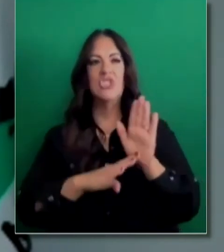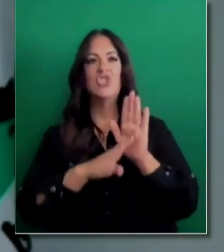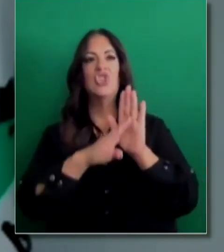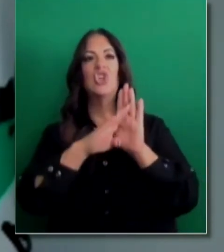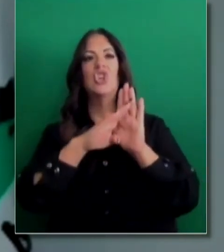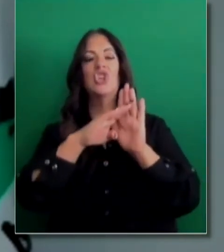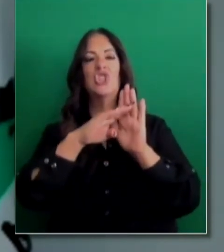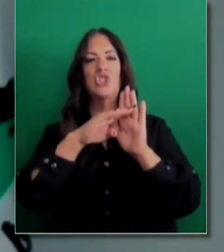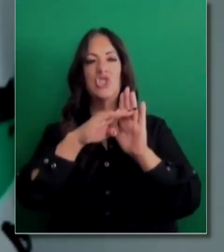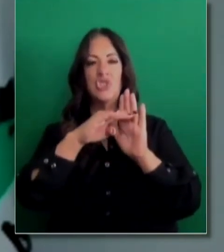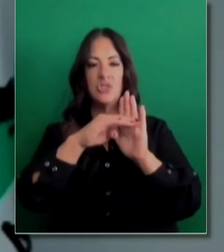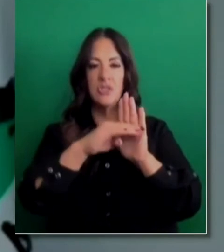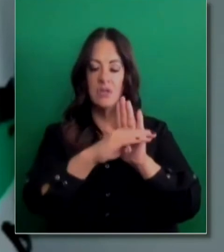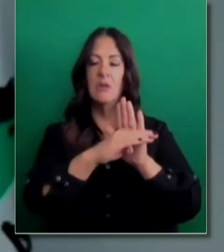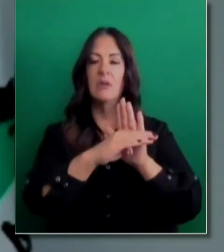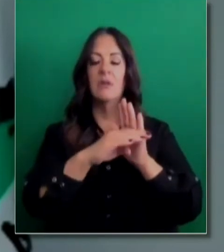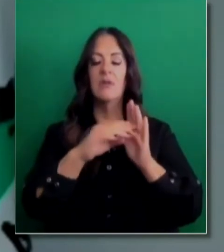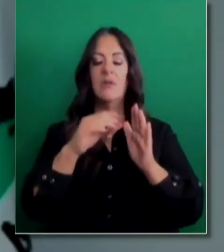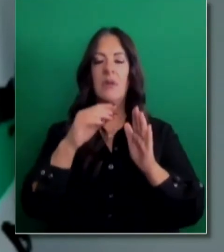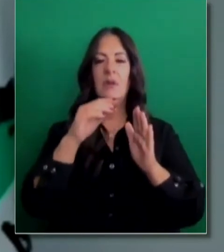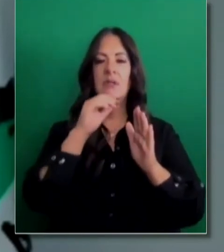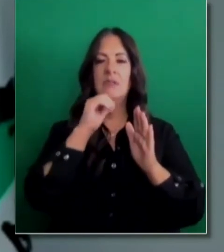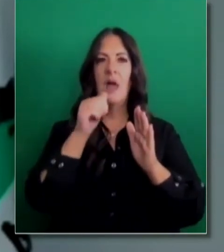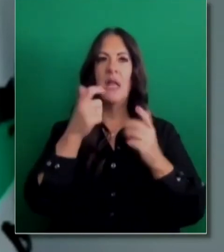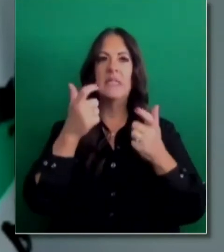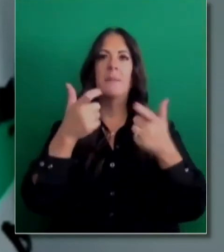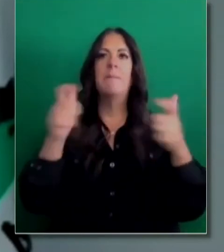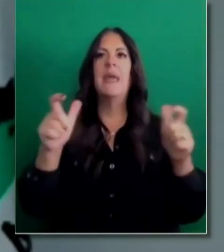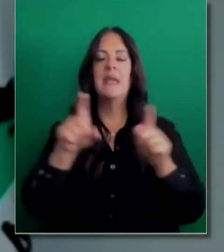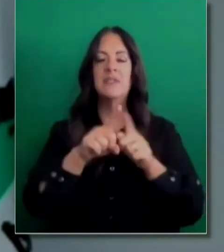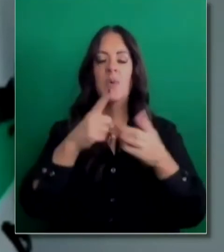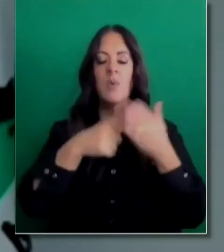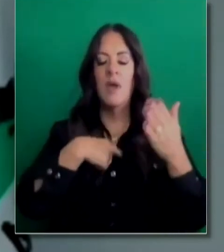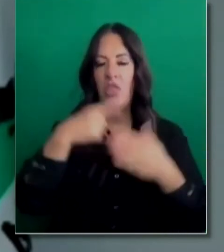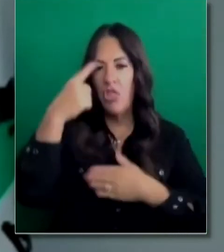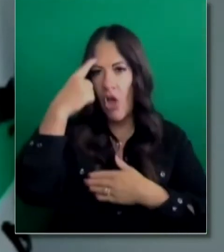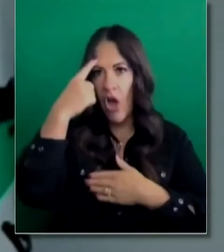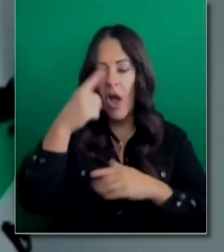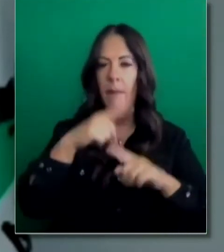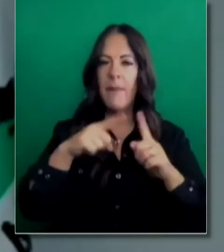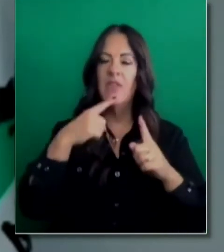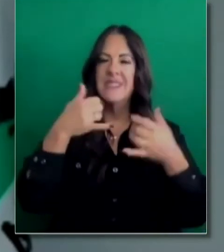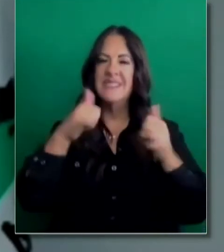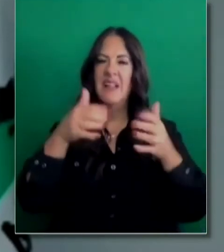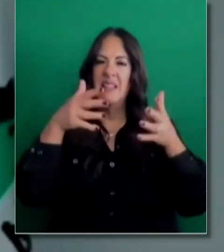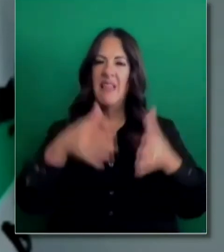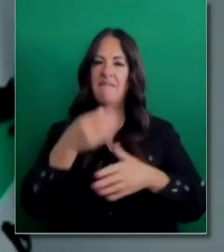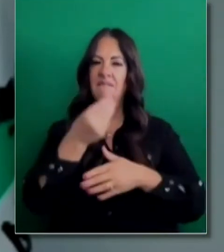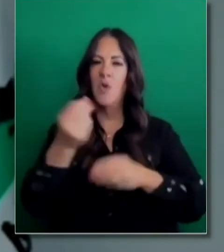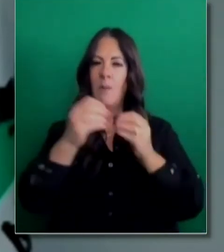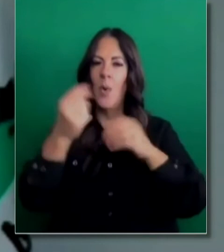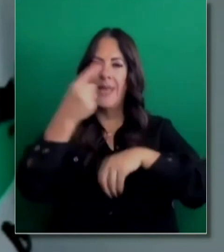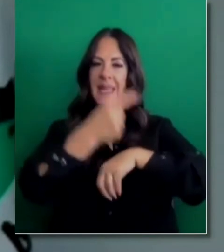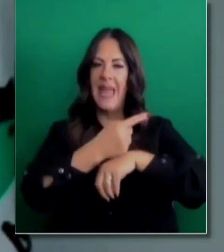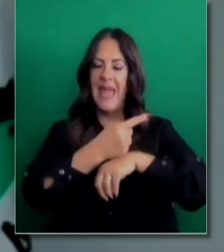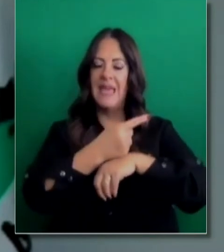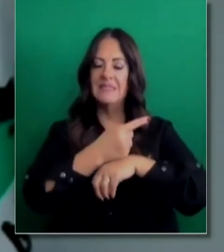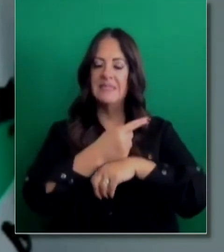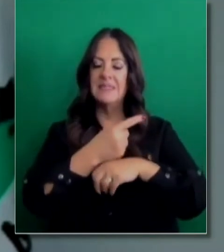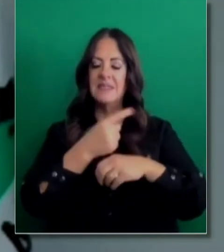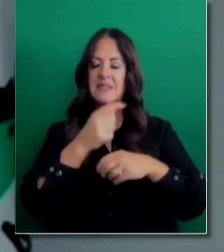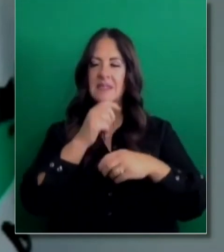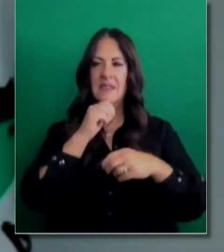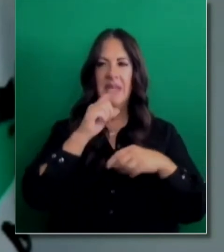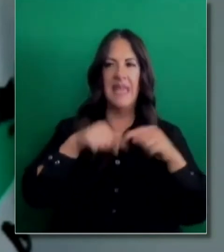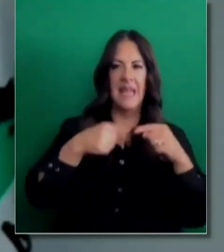as significant as we'd anticipated. But we still have a few more days before we can confidently say that it